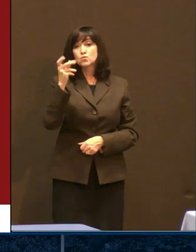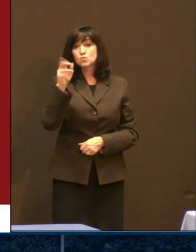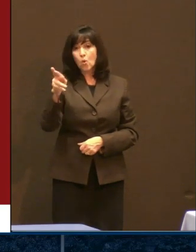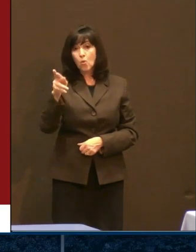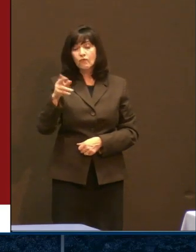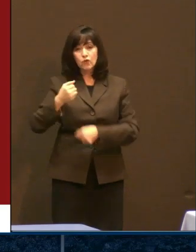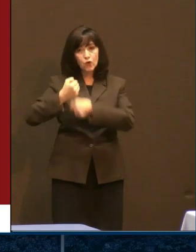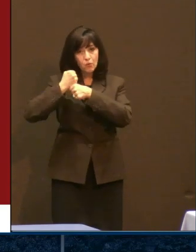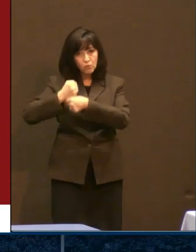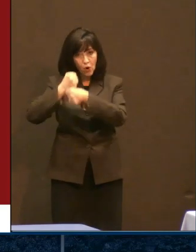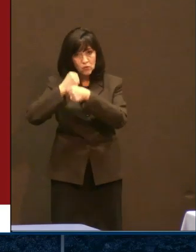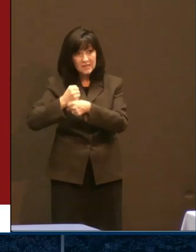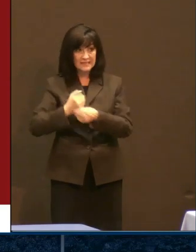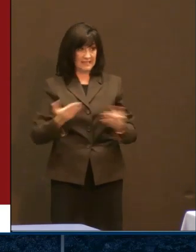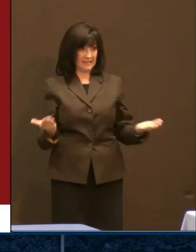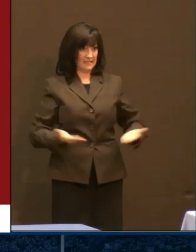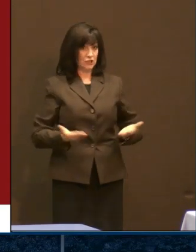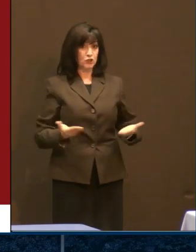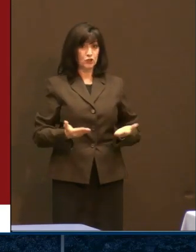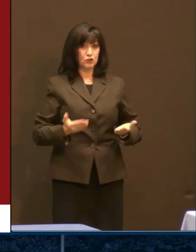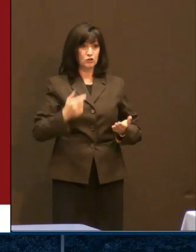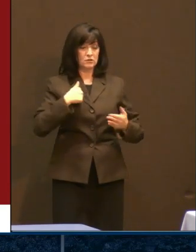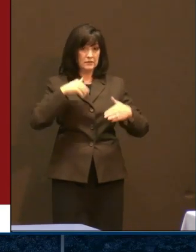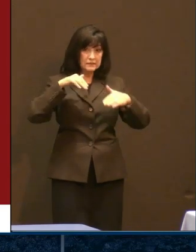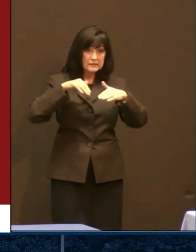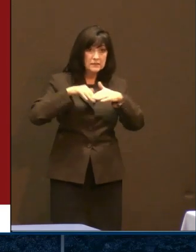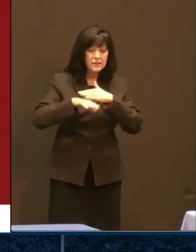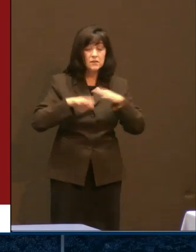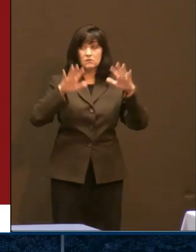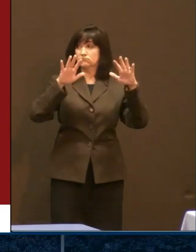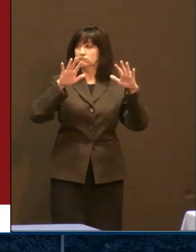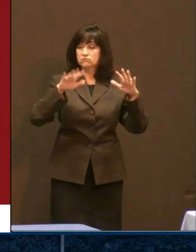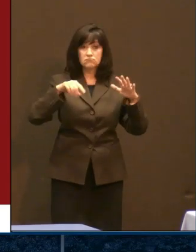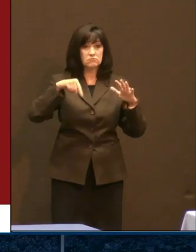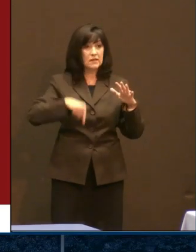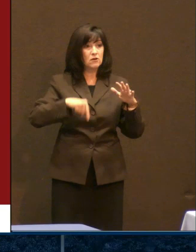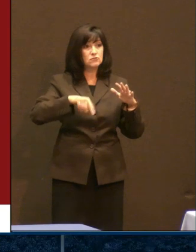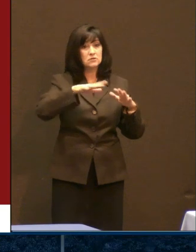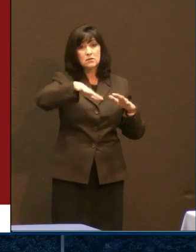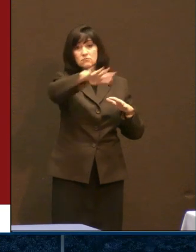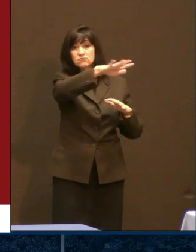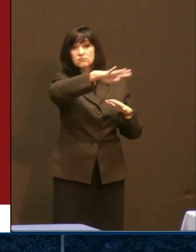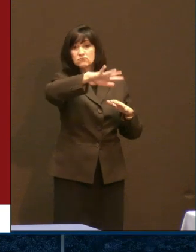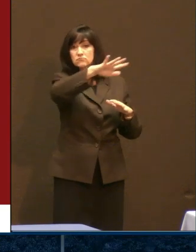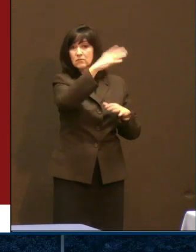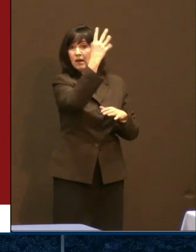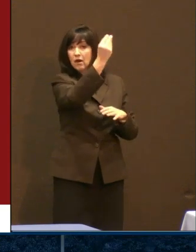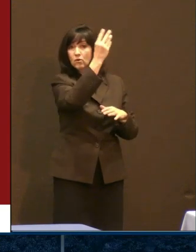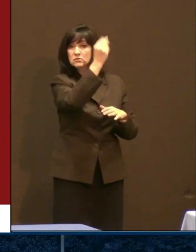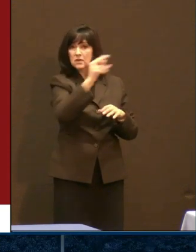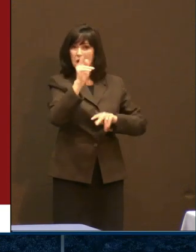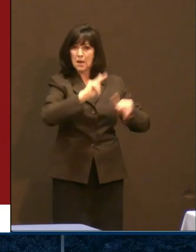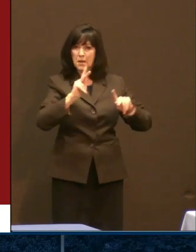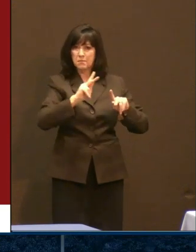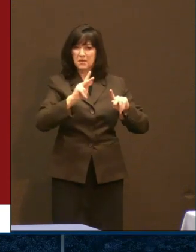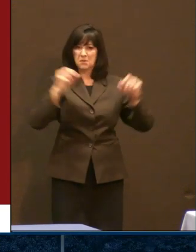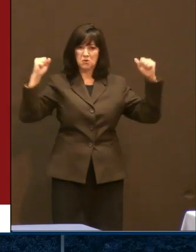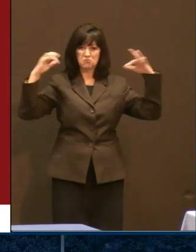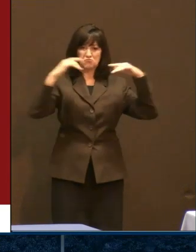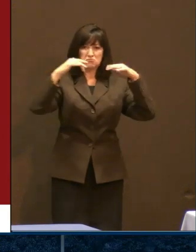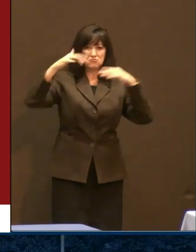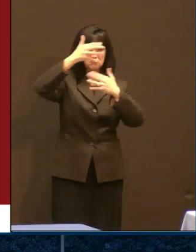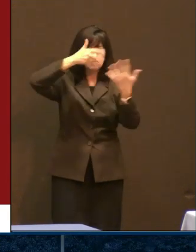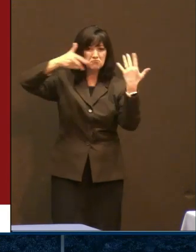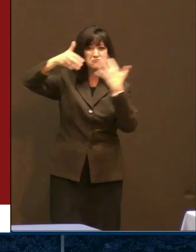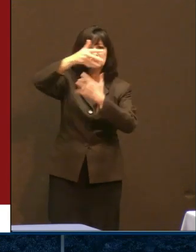in Dover as well. And certainly, this is a great country. Everybody has the right to express their opinion, and folks are